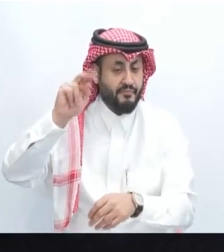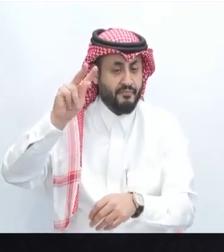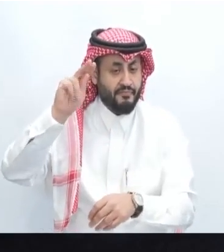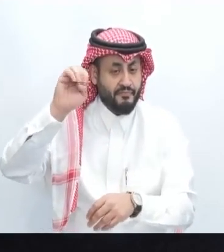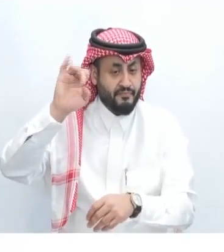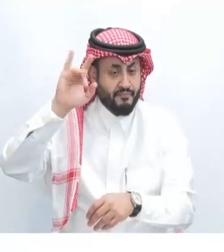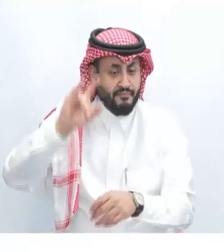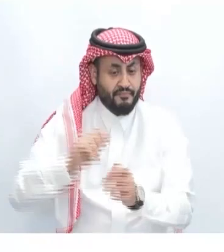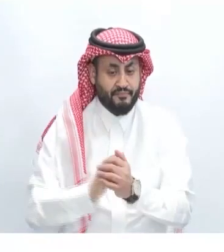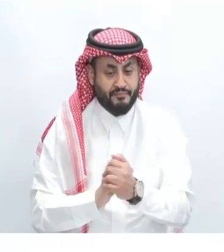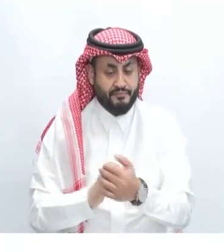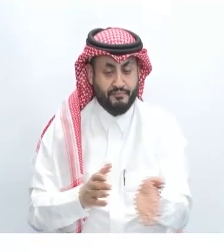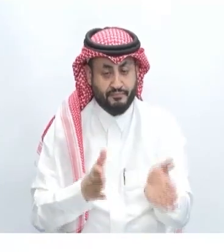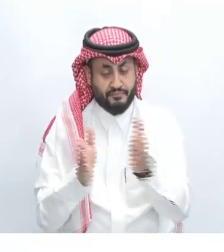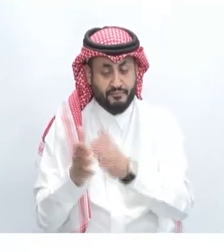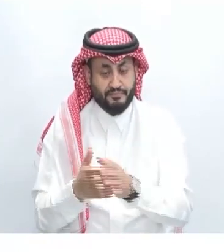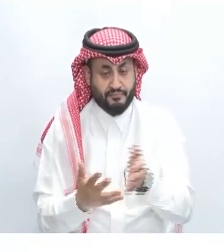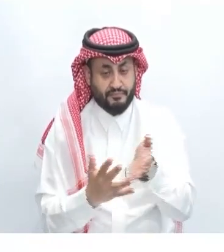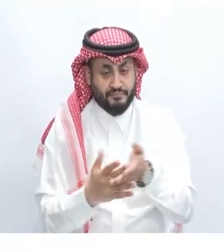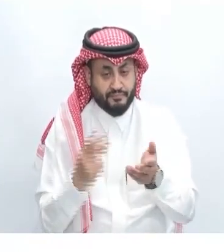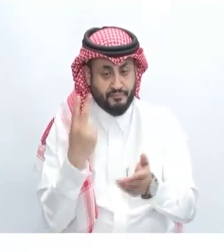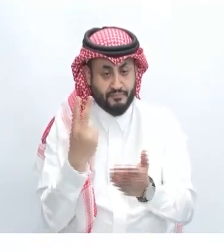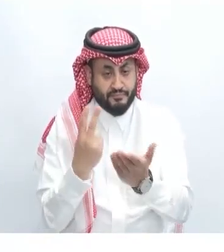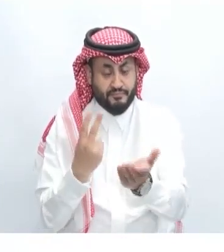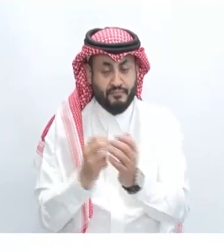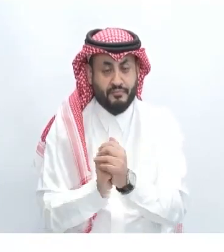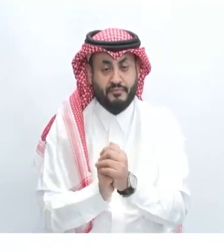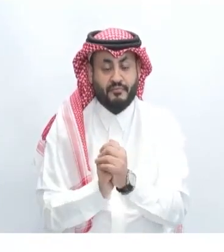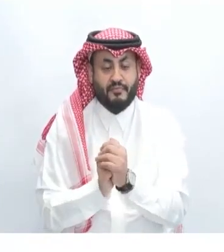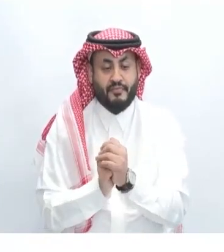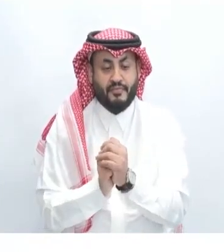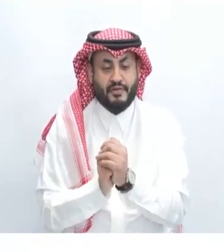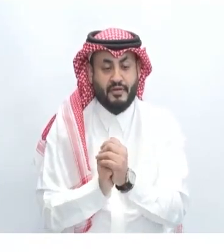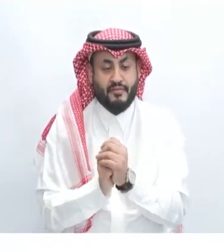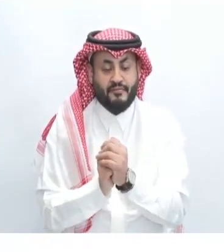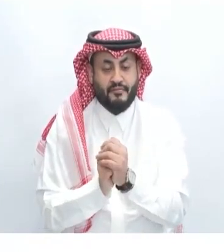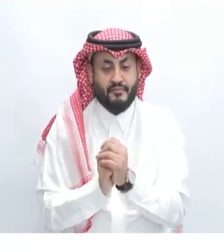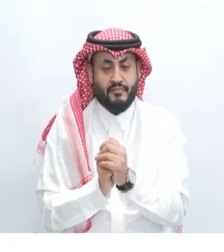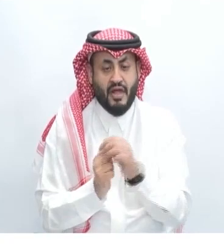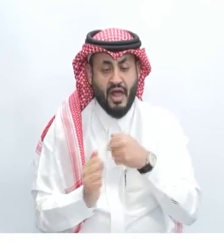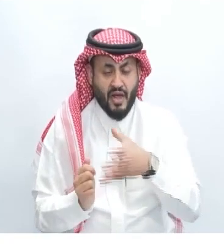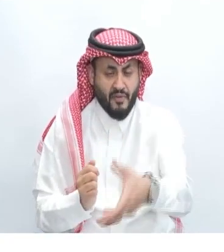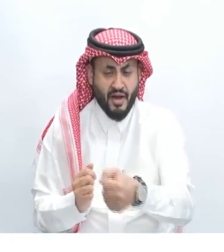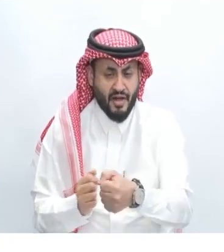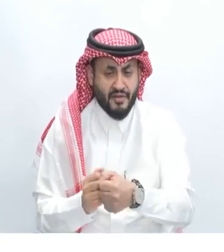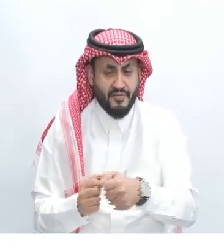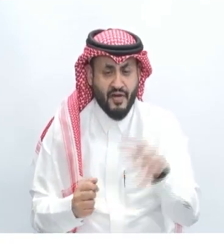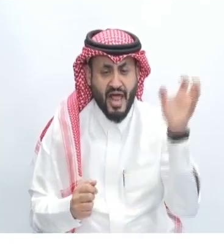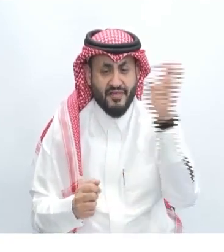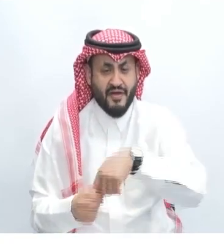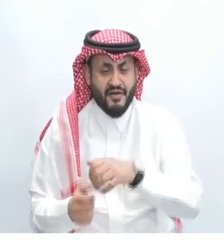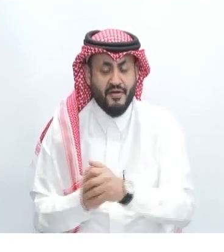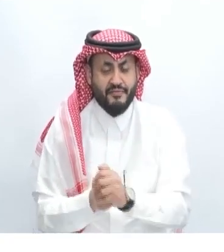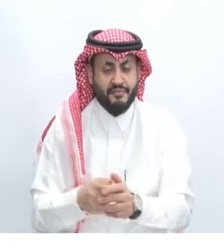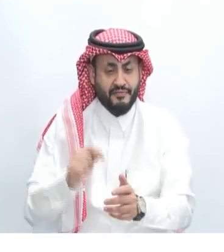this animal. The second part of this lesson, of this chant, I will catch a tiger by